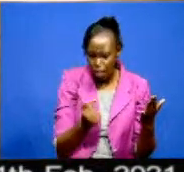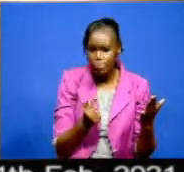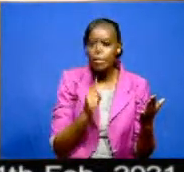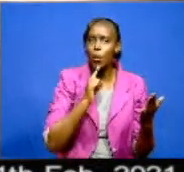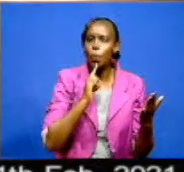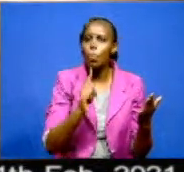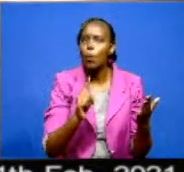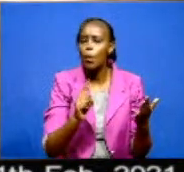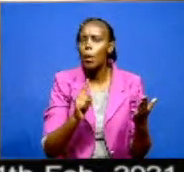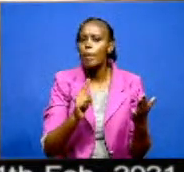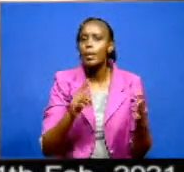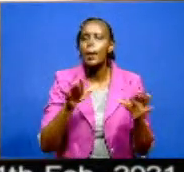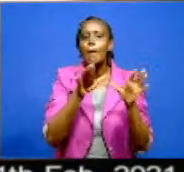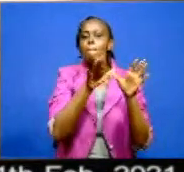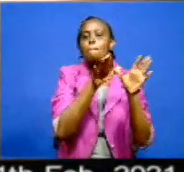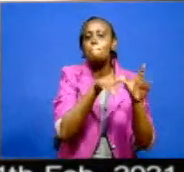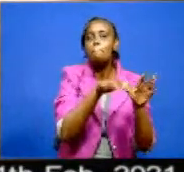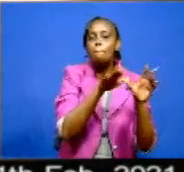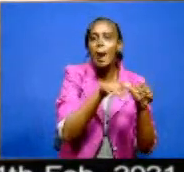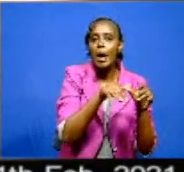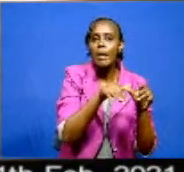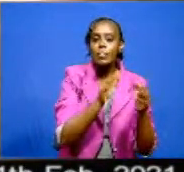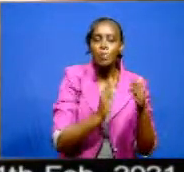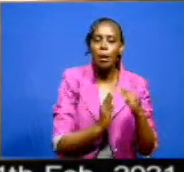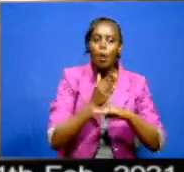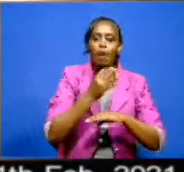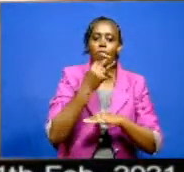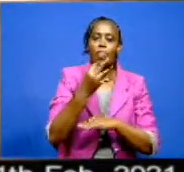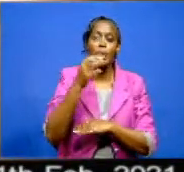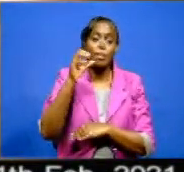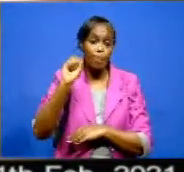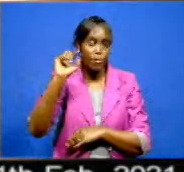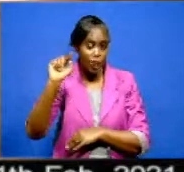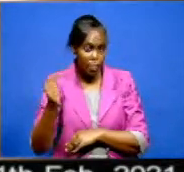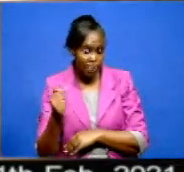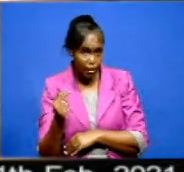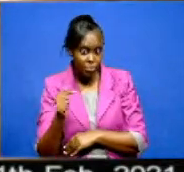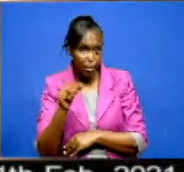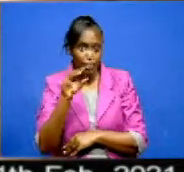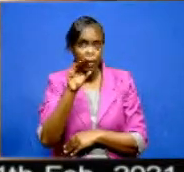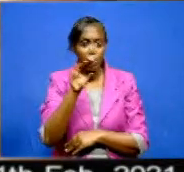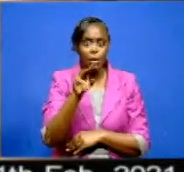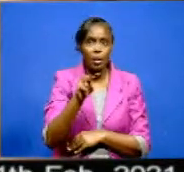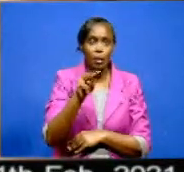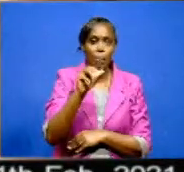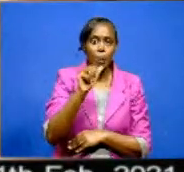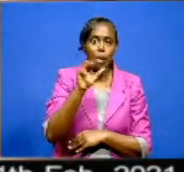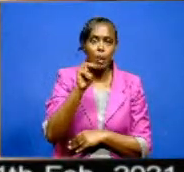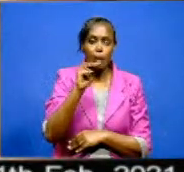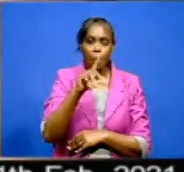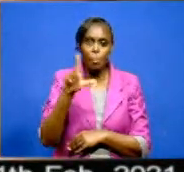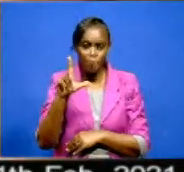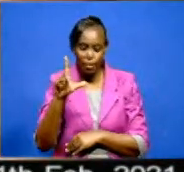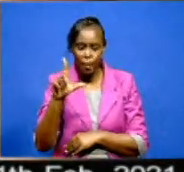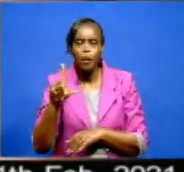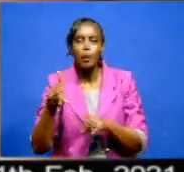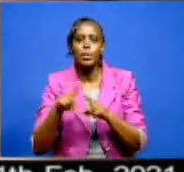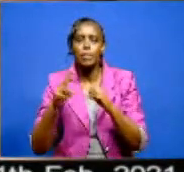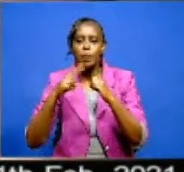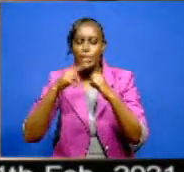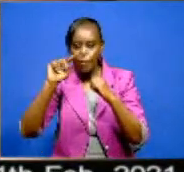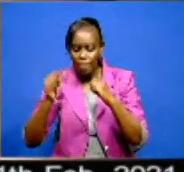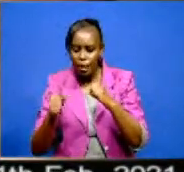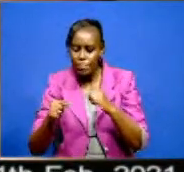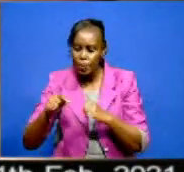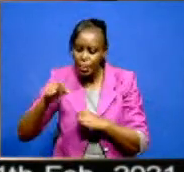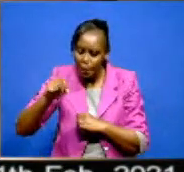1,100 bird species and over 350 mammal species. It is also home to more than 7,000